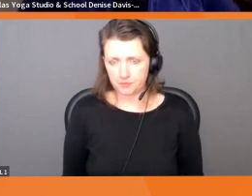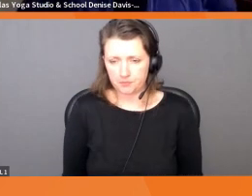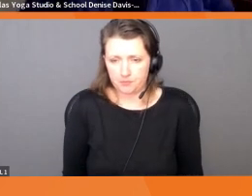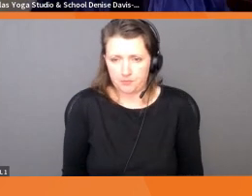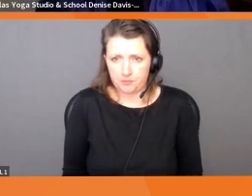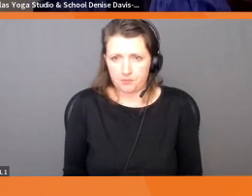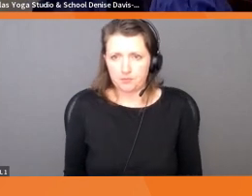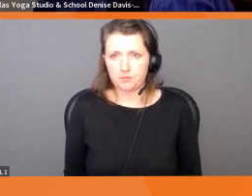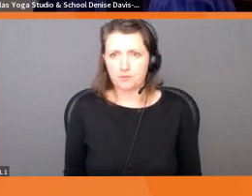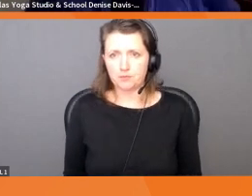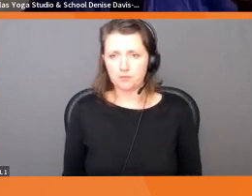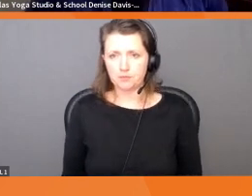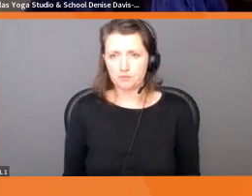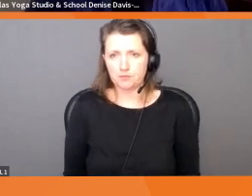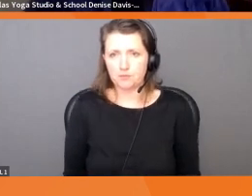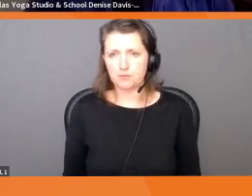in the shoulders. Right?